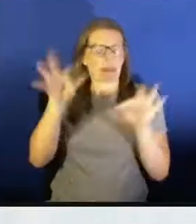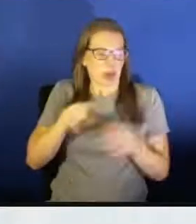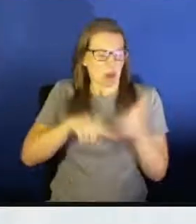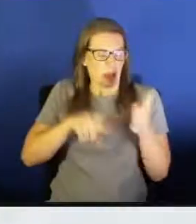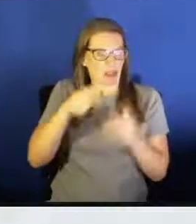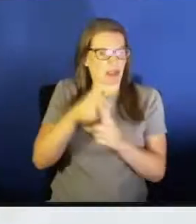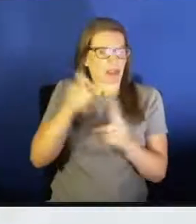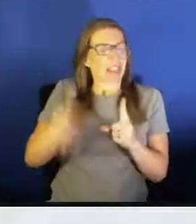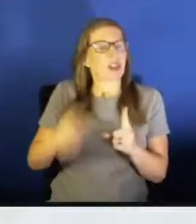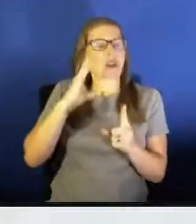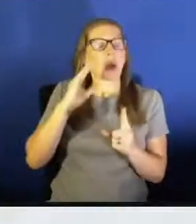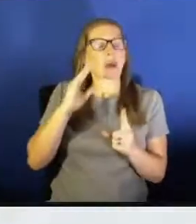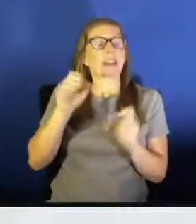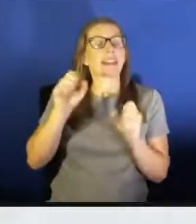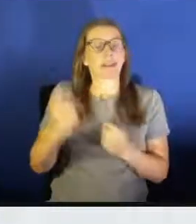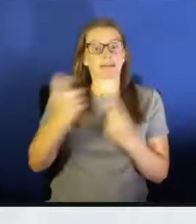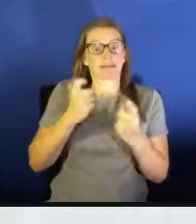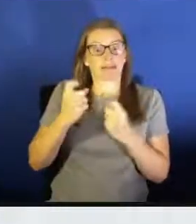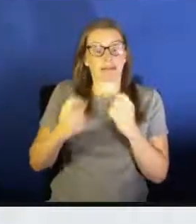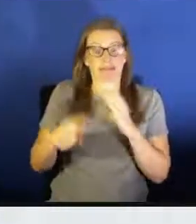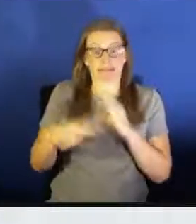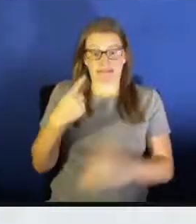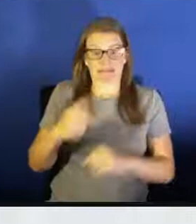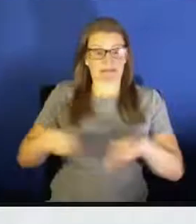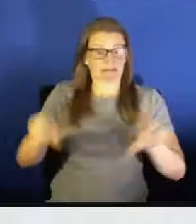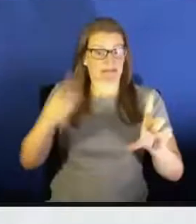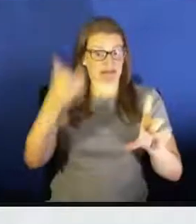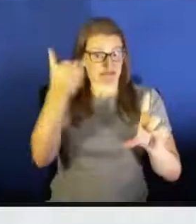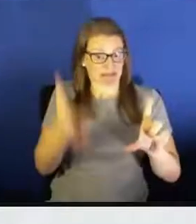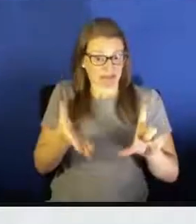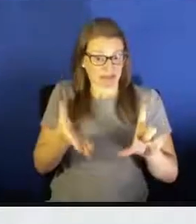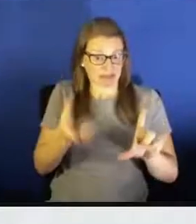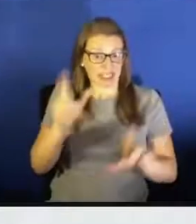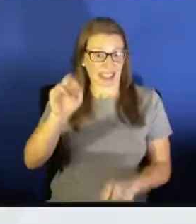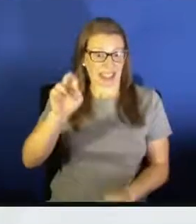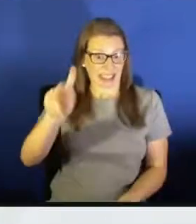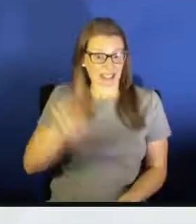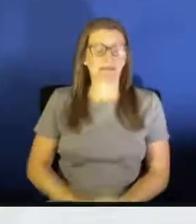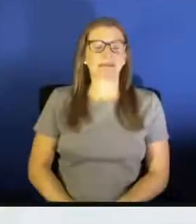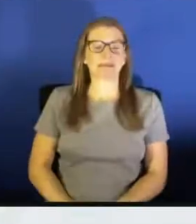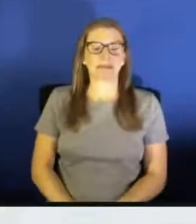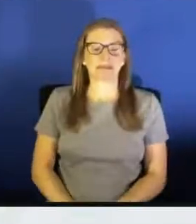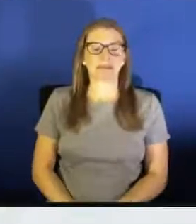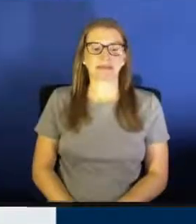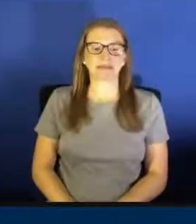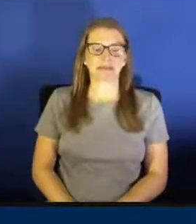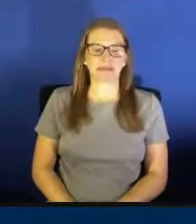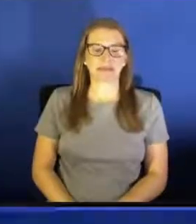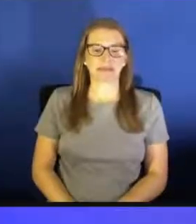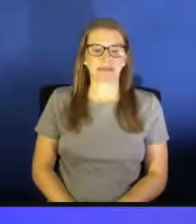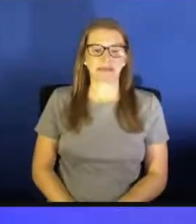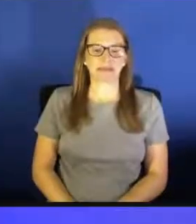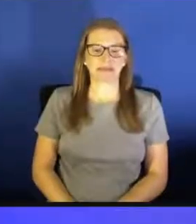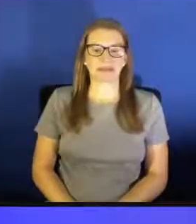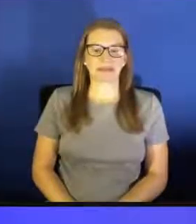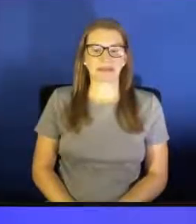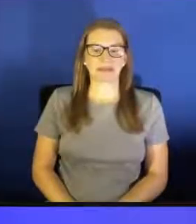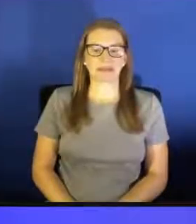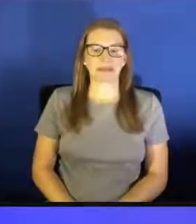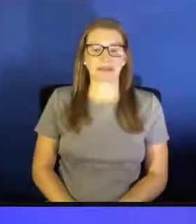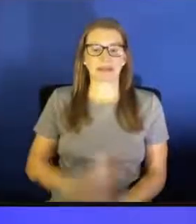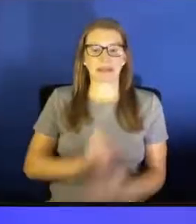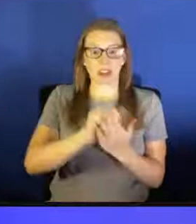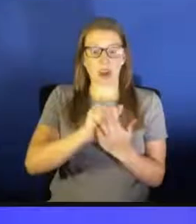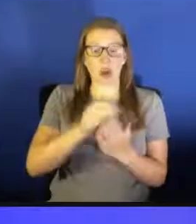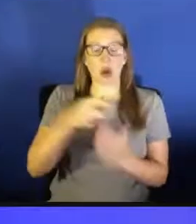Facebook, Twitter, and email us at the Medical News Network. You can find links to all of those right there on your screen. Cancer, prostate cancer,